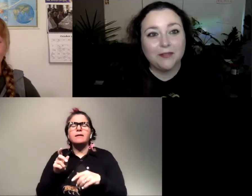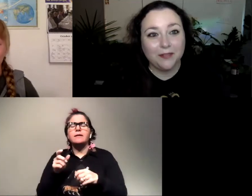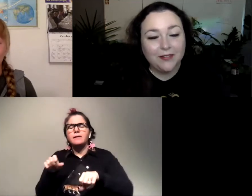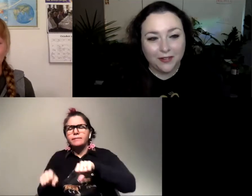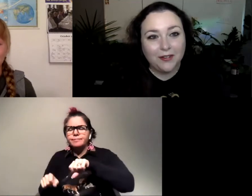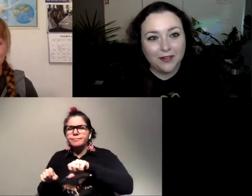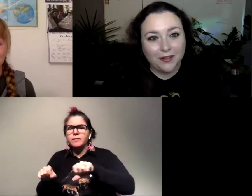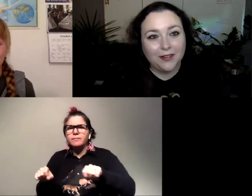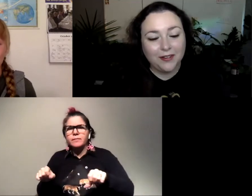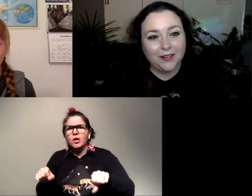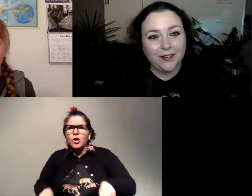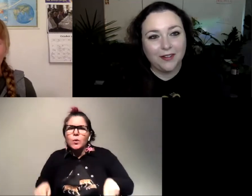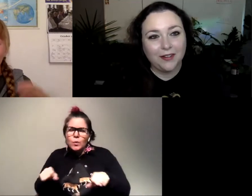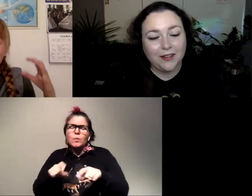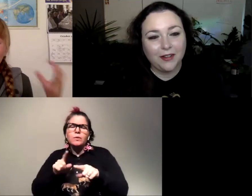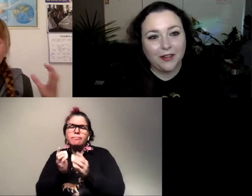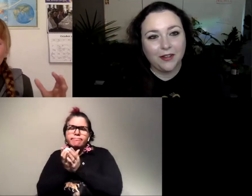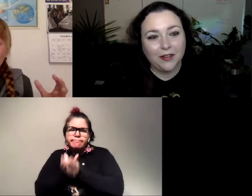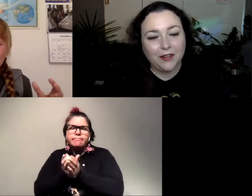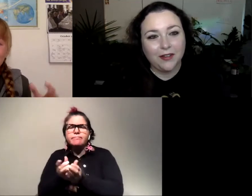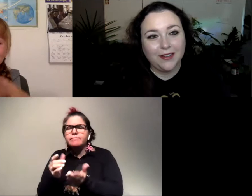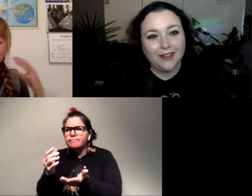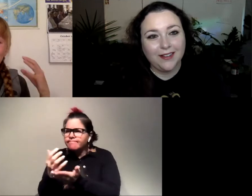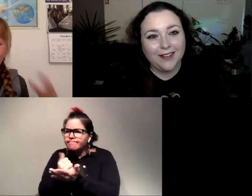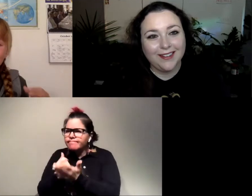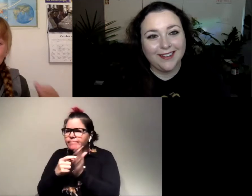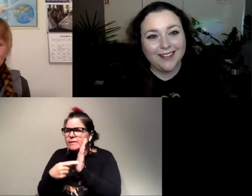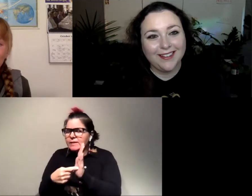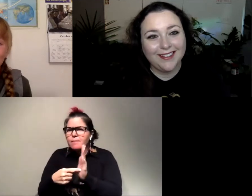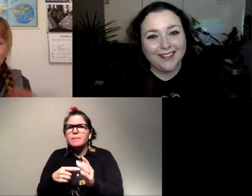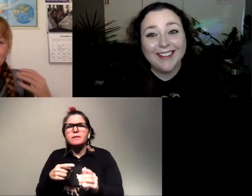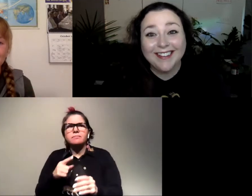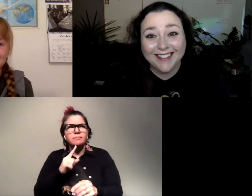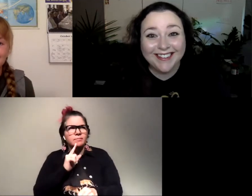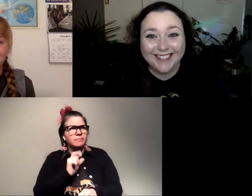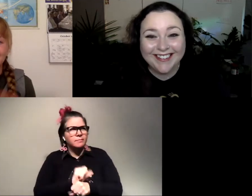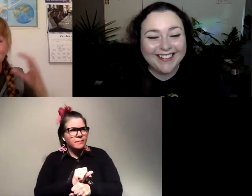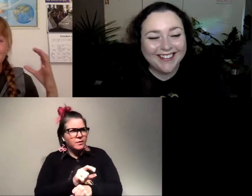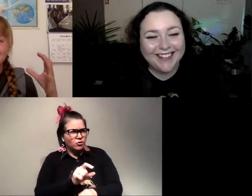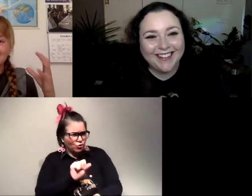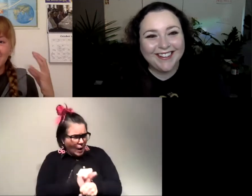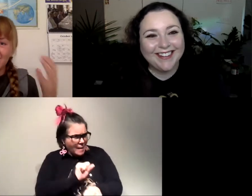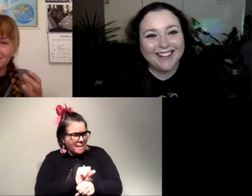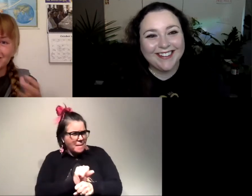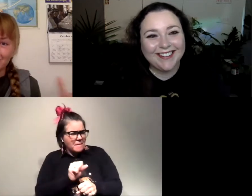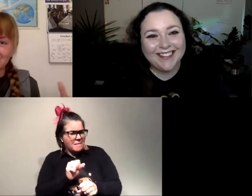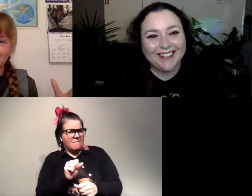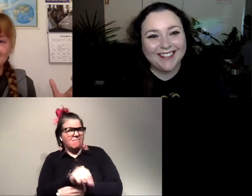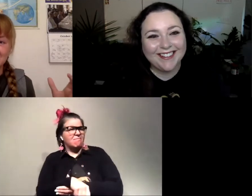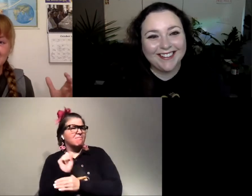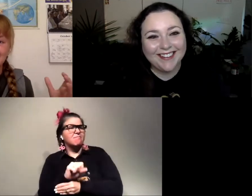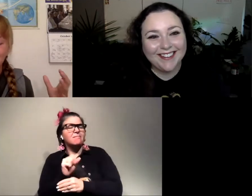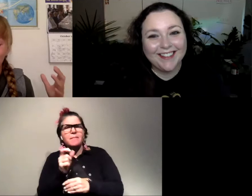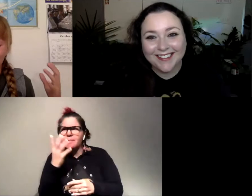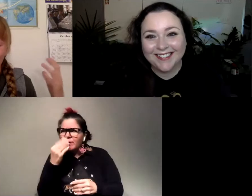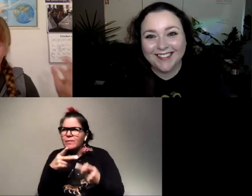in a canoe, like collecting samples. And it just blew my mind that this was an actual job that people could do. Like, you could be in these absolutely gorgeous